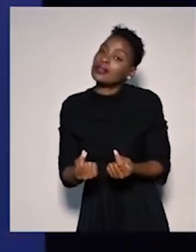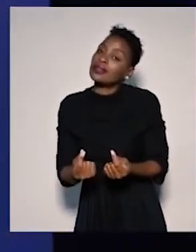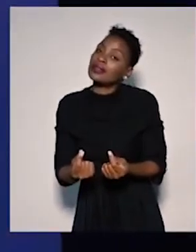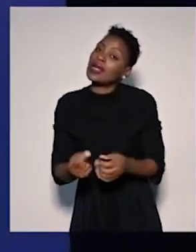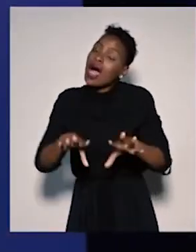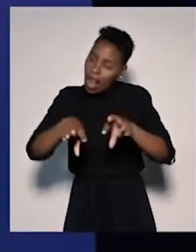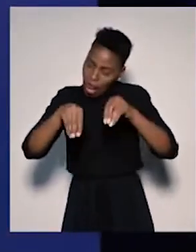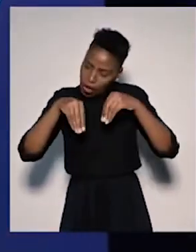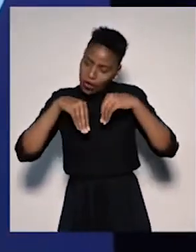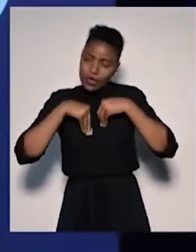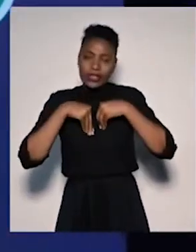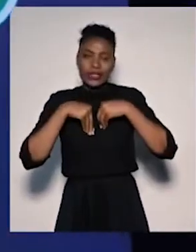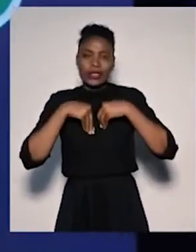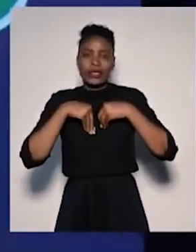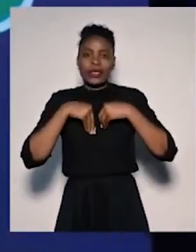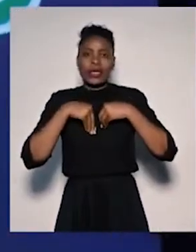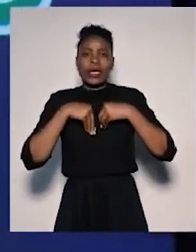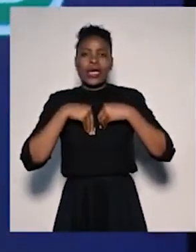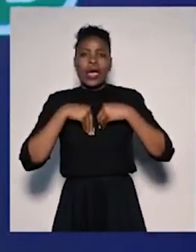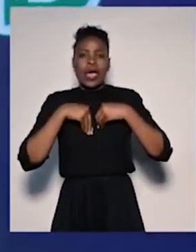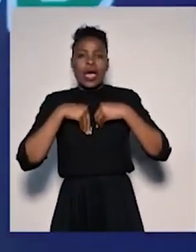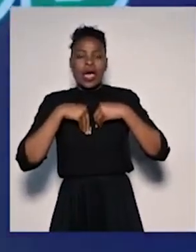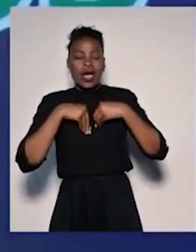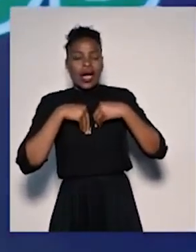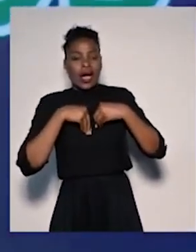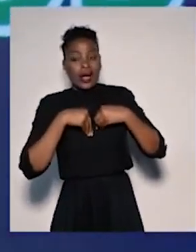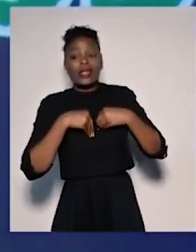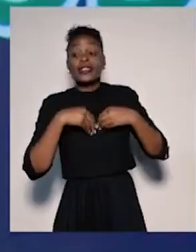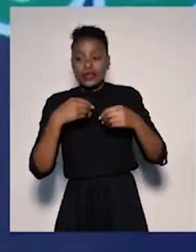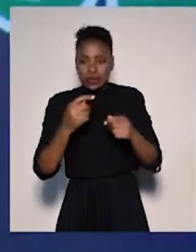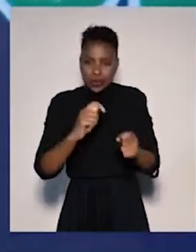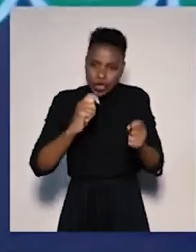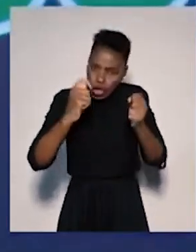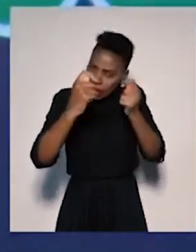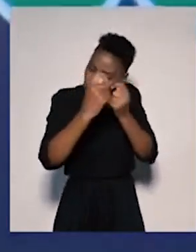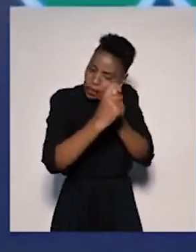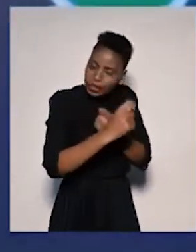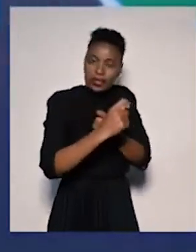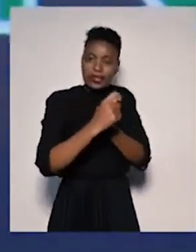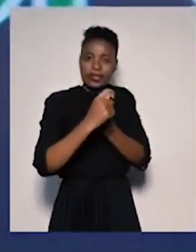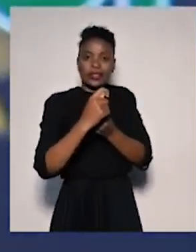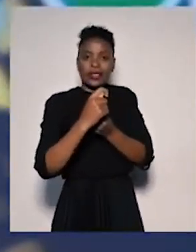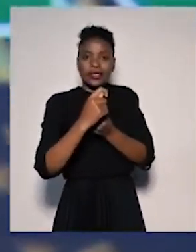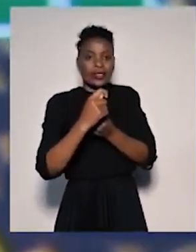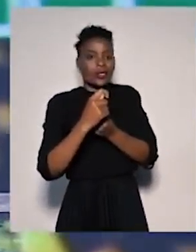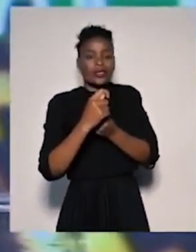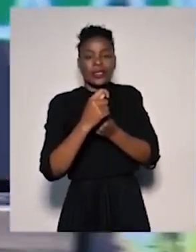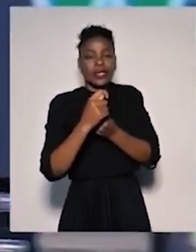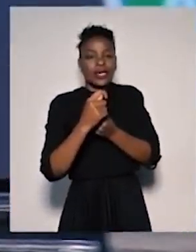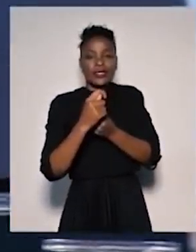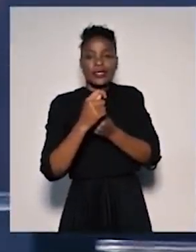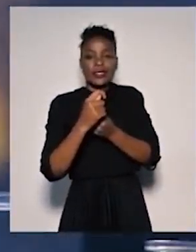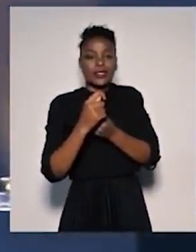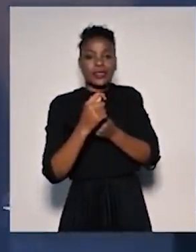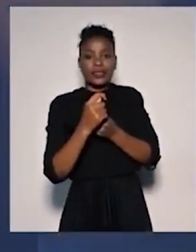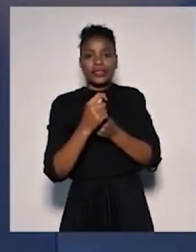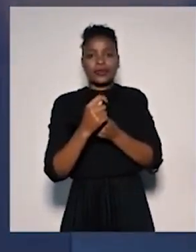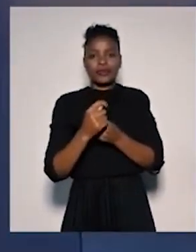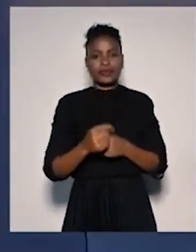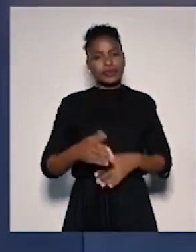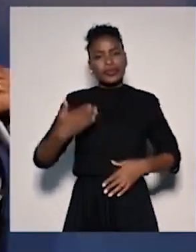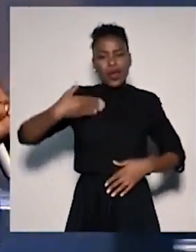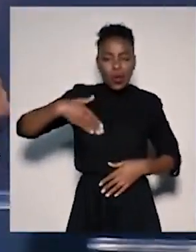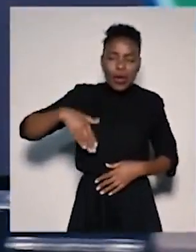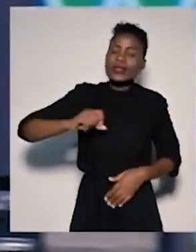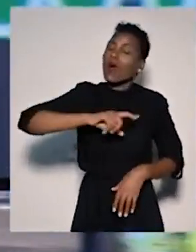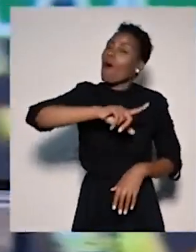reset it, recalibrate it, set the tolerance level to a new level again, that once